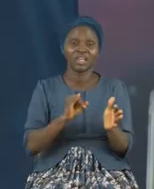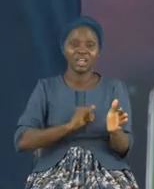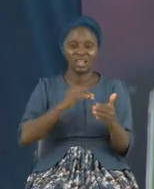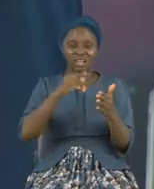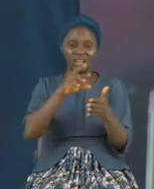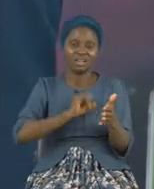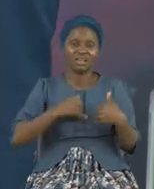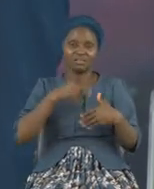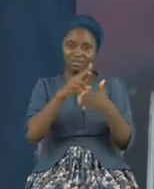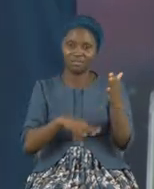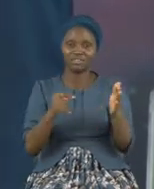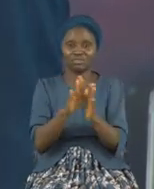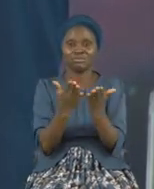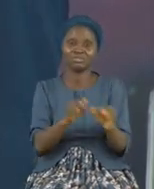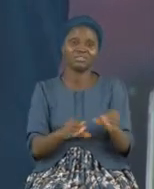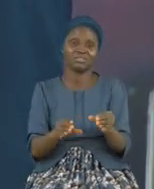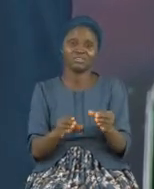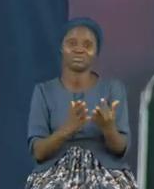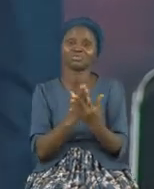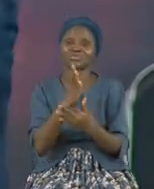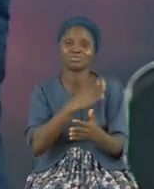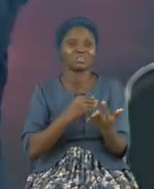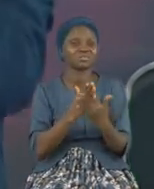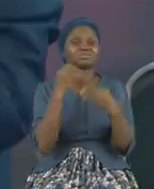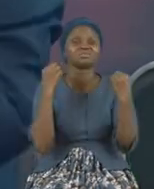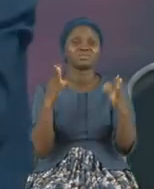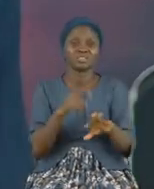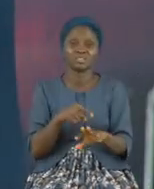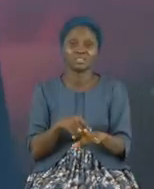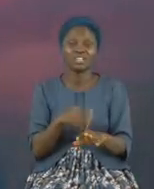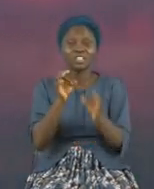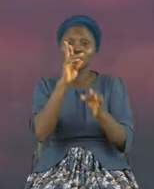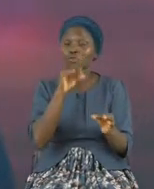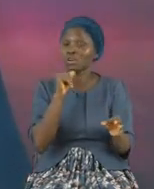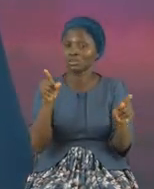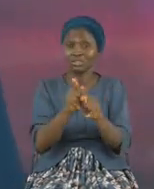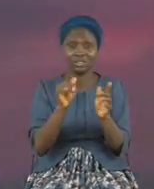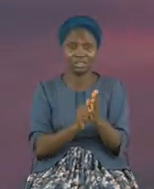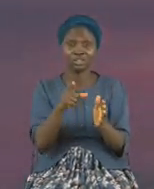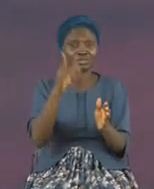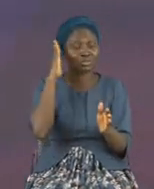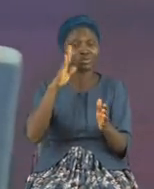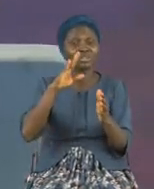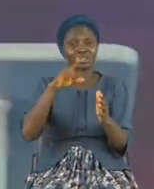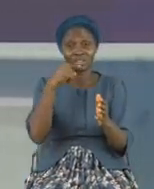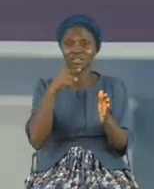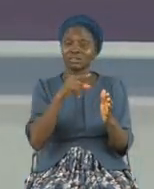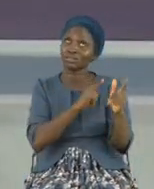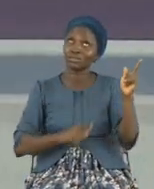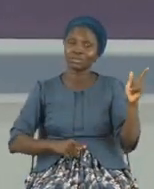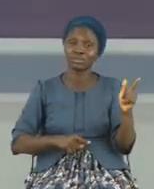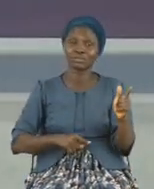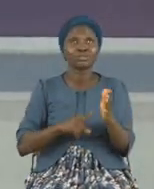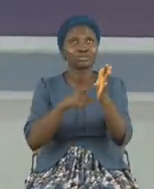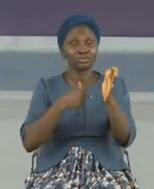Acts through and through many times, if you are not like that, you will say, Lord, show me, reveal to me, I want